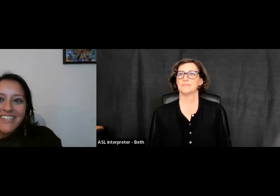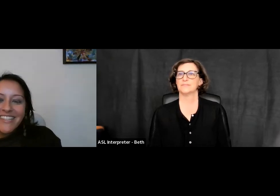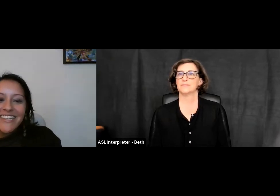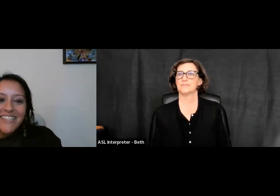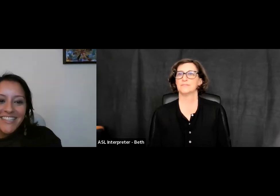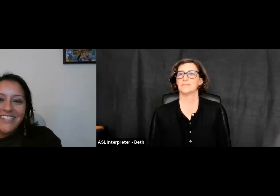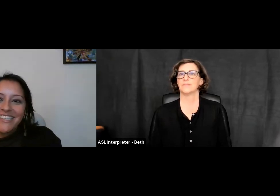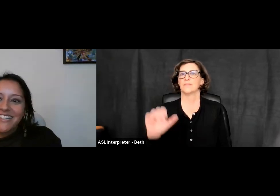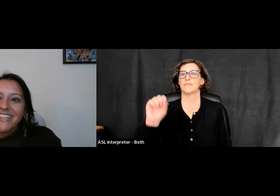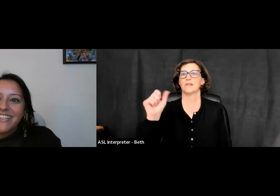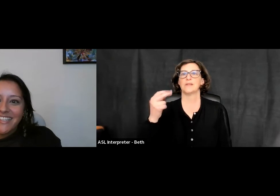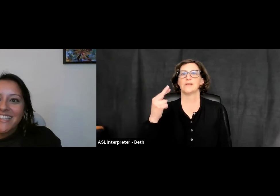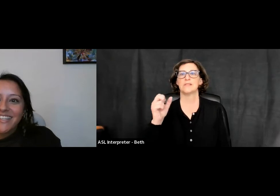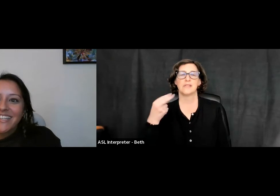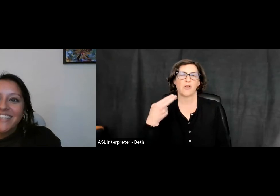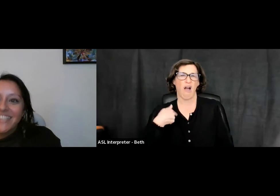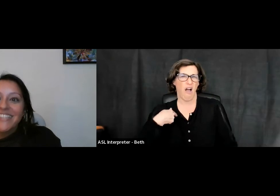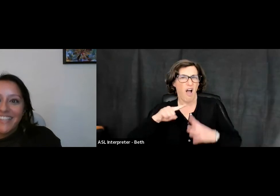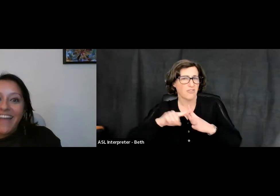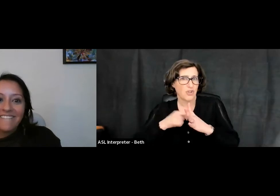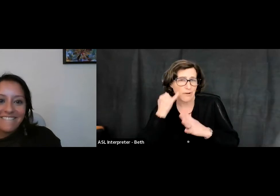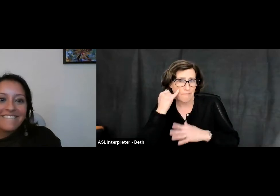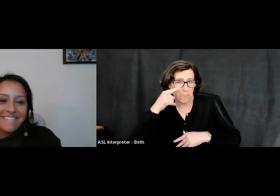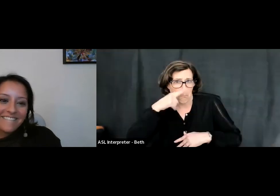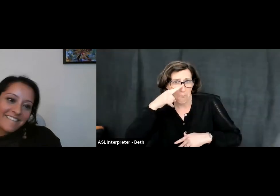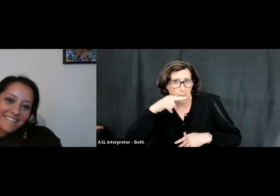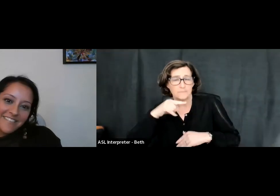Oh. Okay, I guess I'll jump on this one, if that's all right.